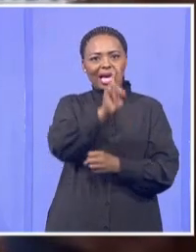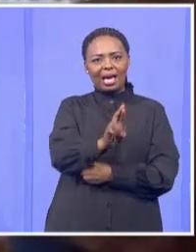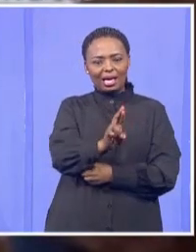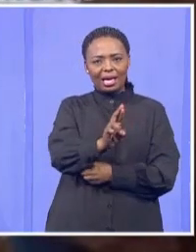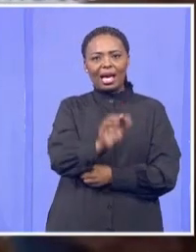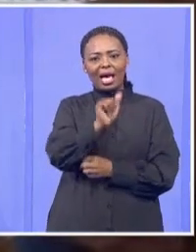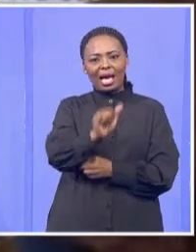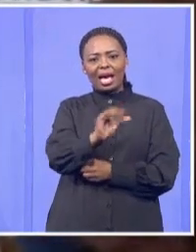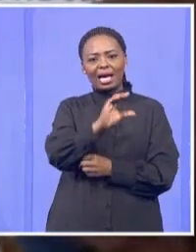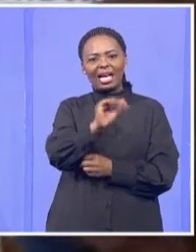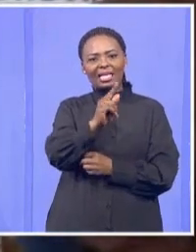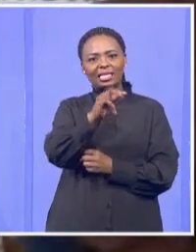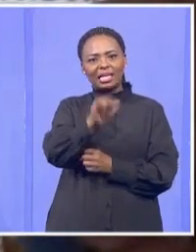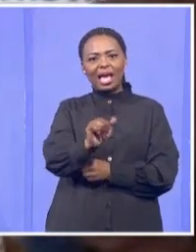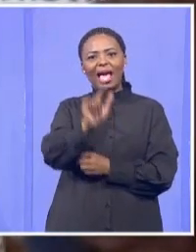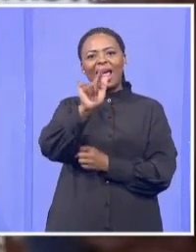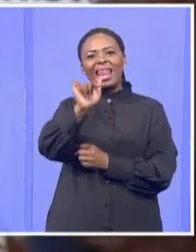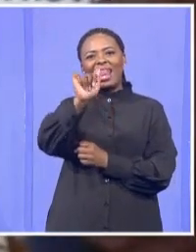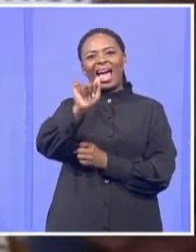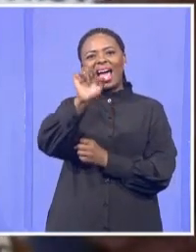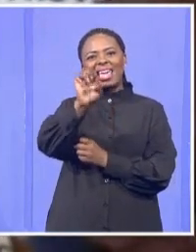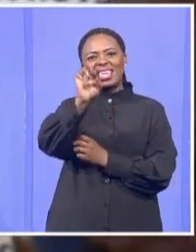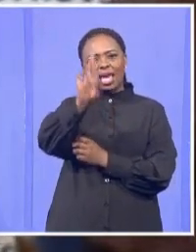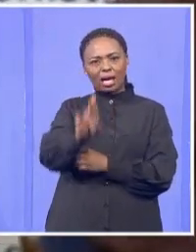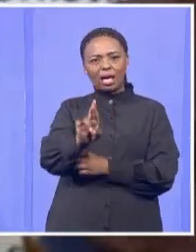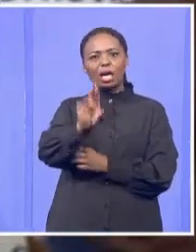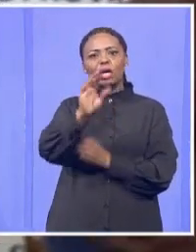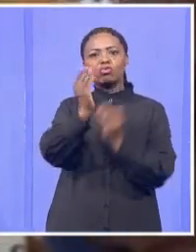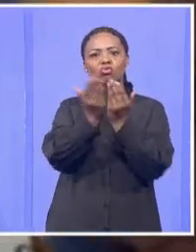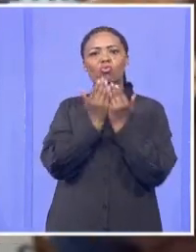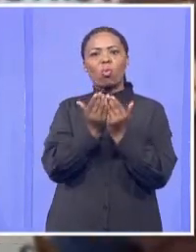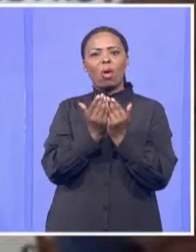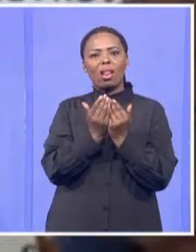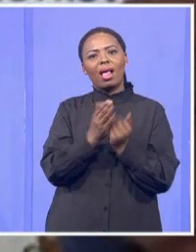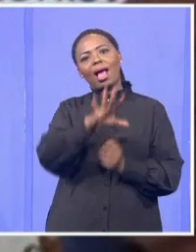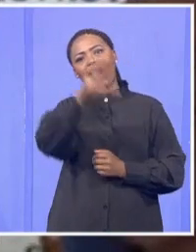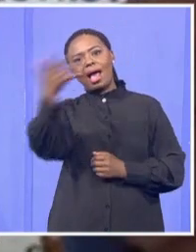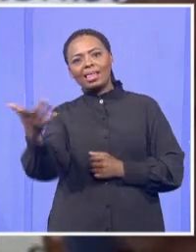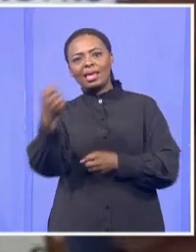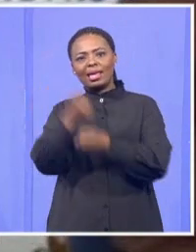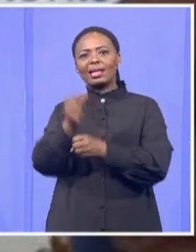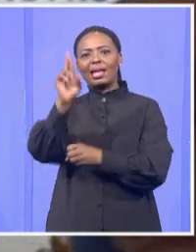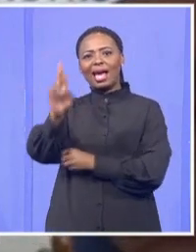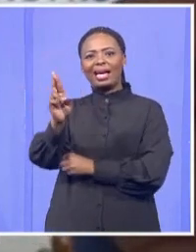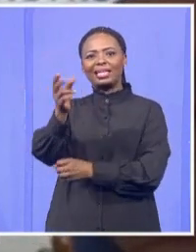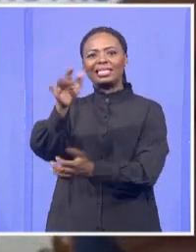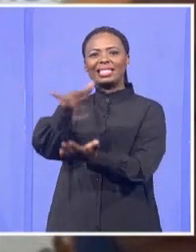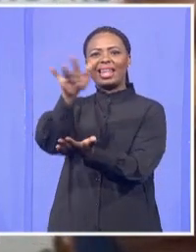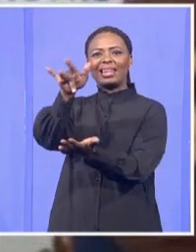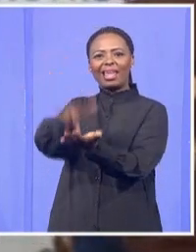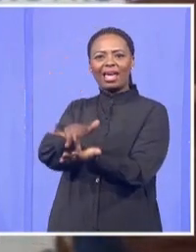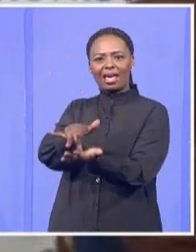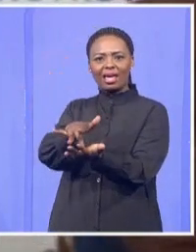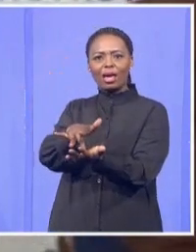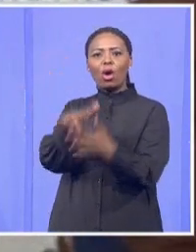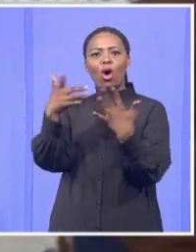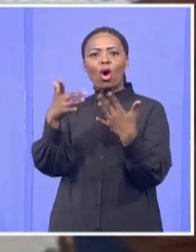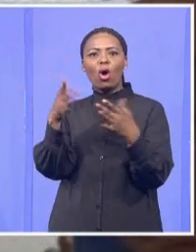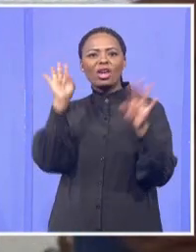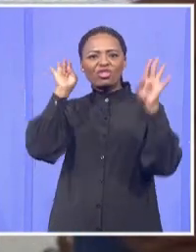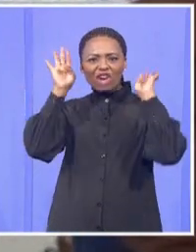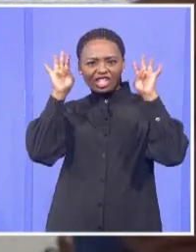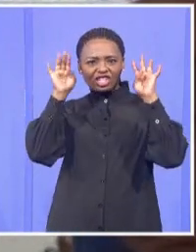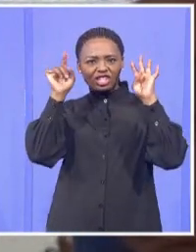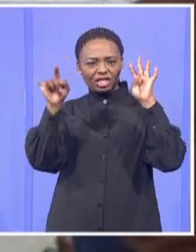Lair School, but there's another grade R center outside the school or a crash outside the